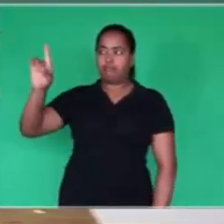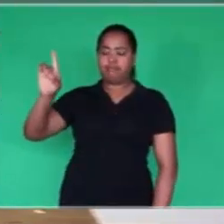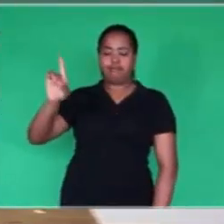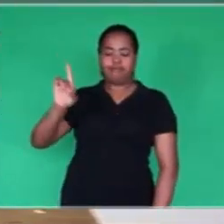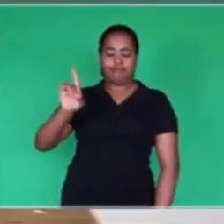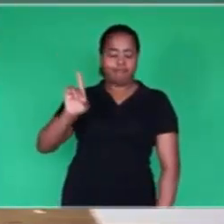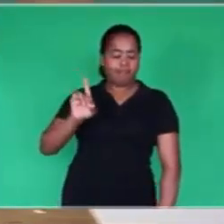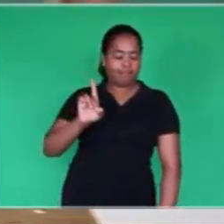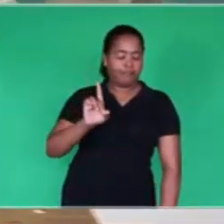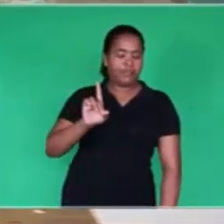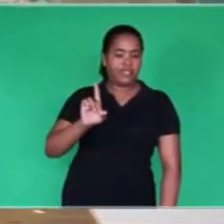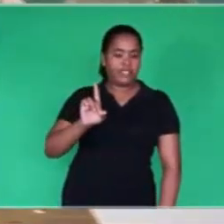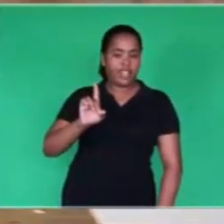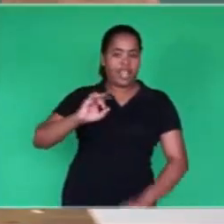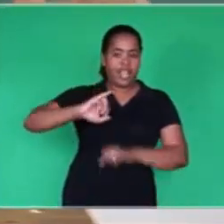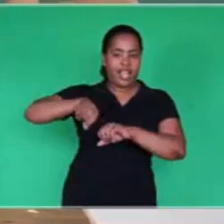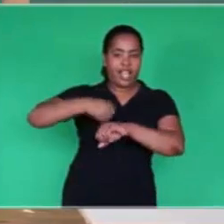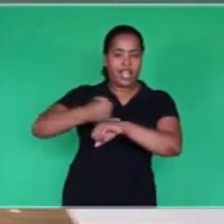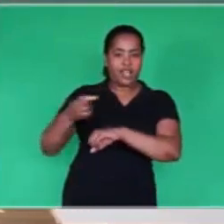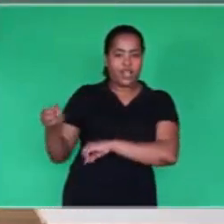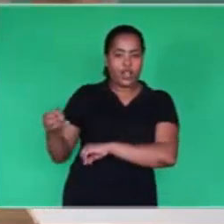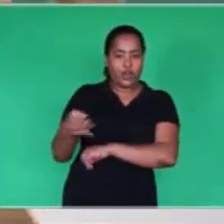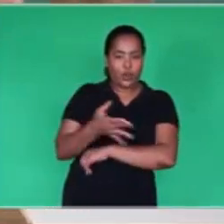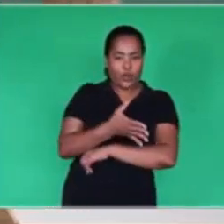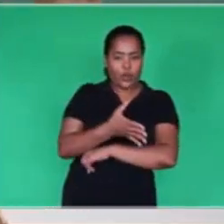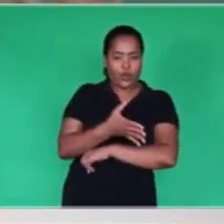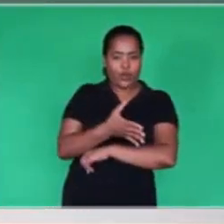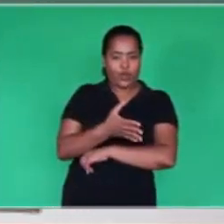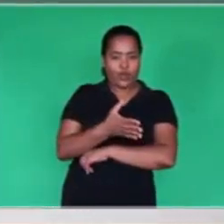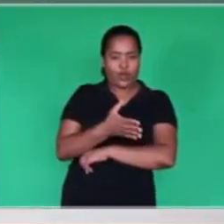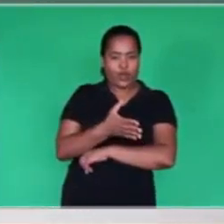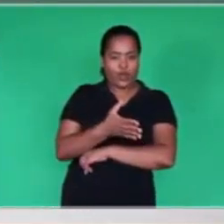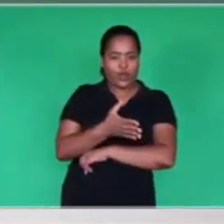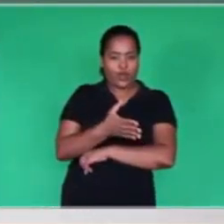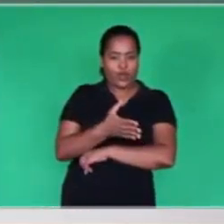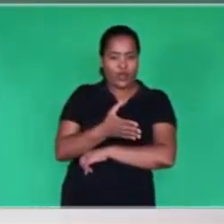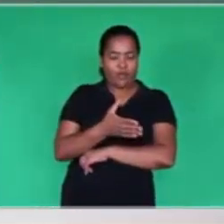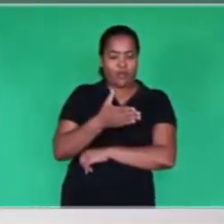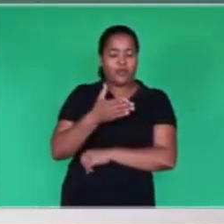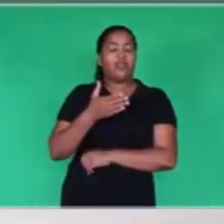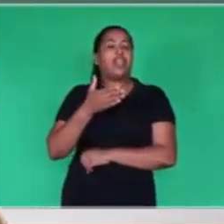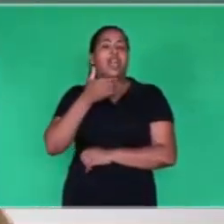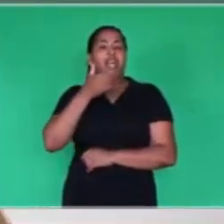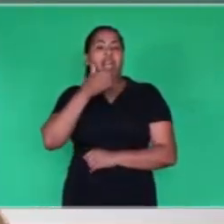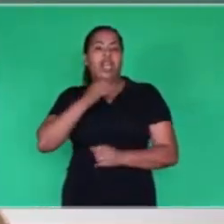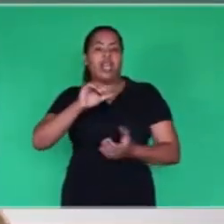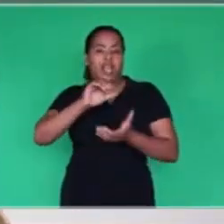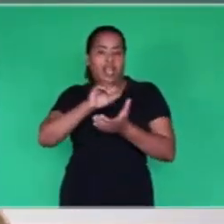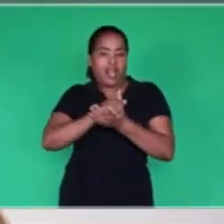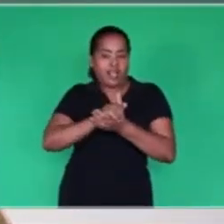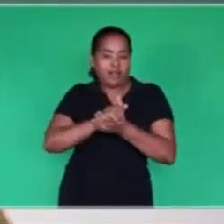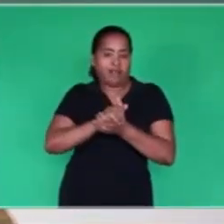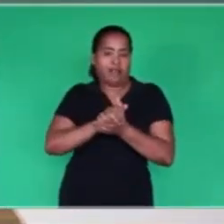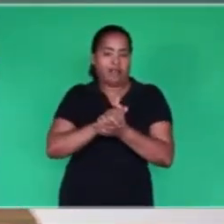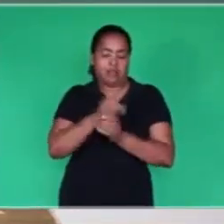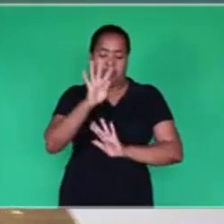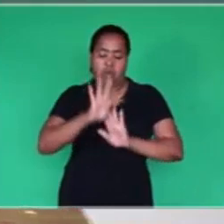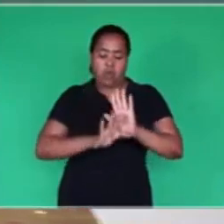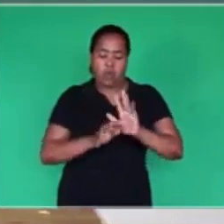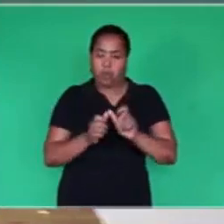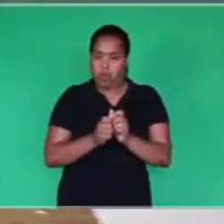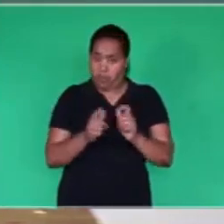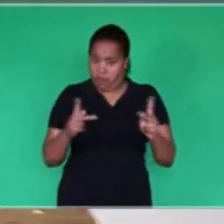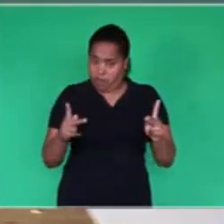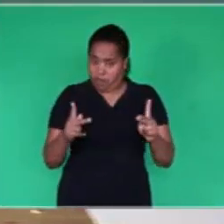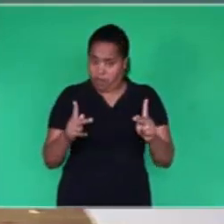Jesus, now no longer as the bride, but now as the wife. We will see